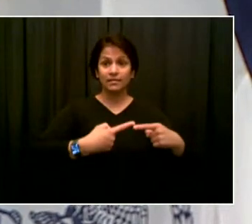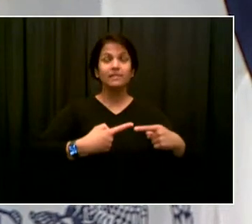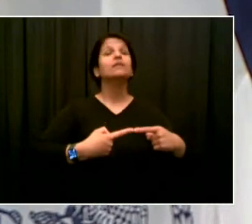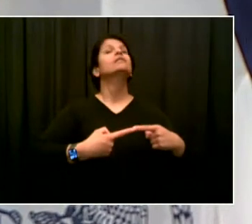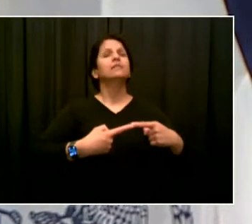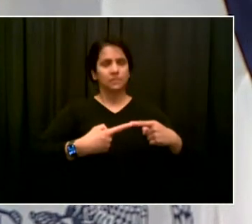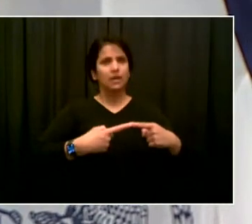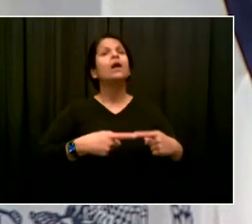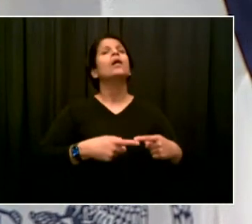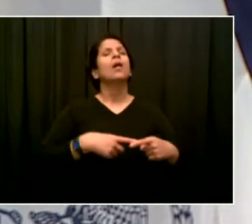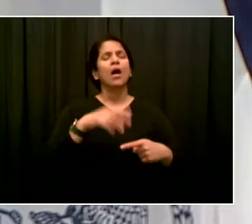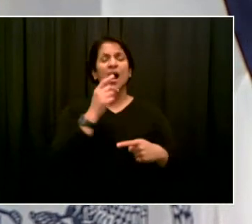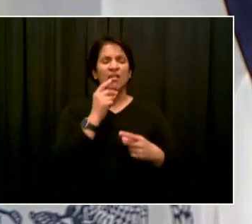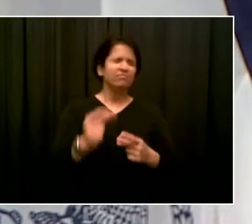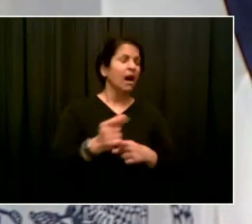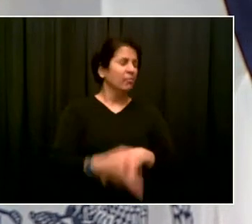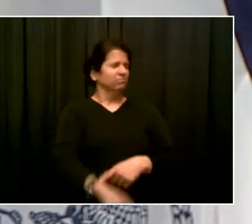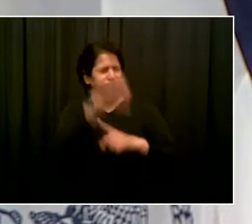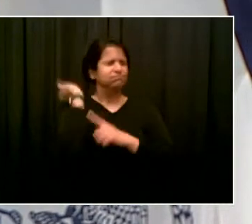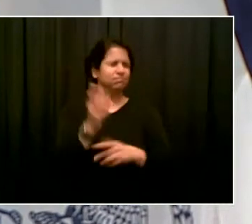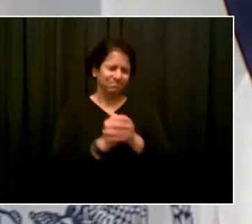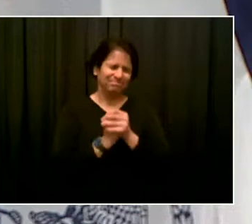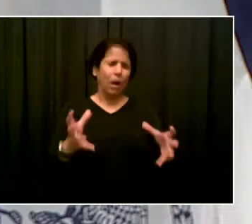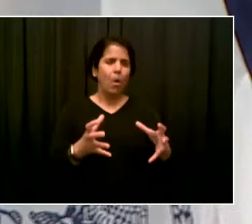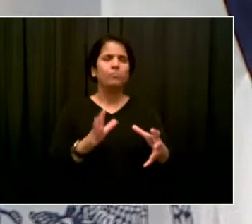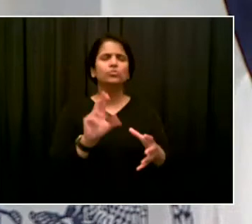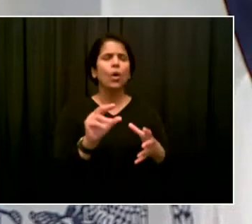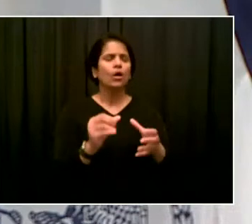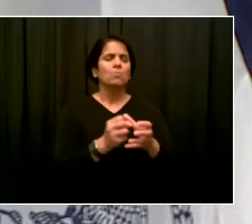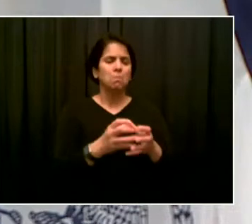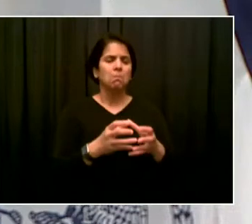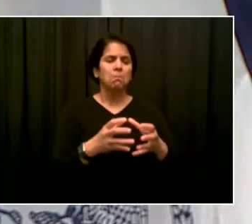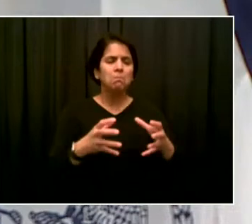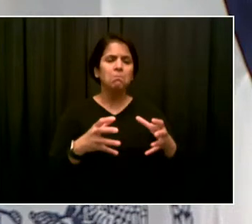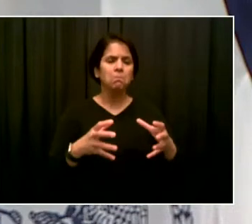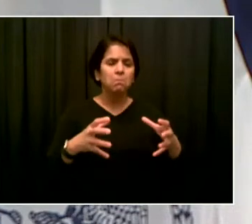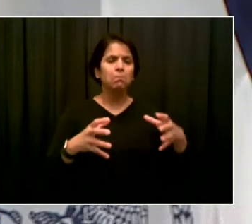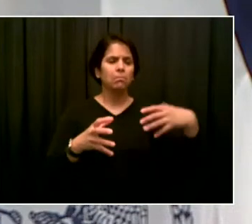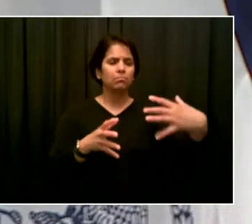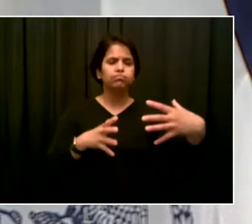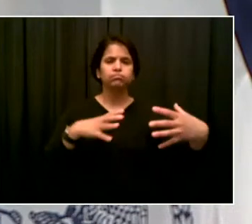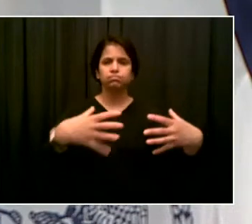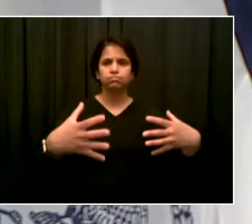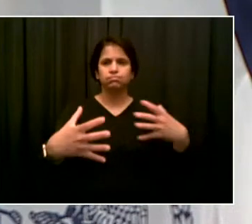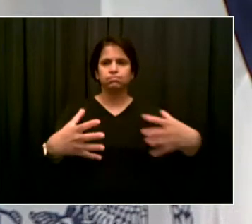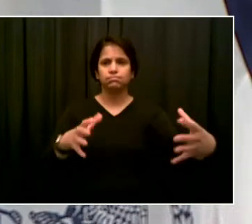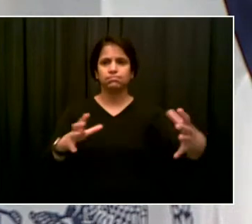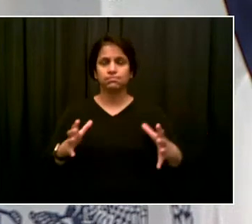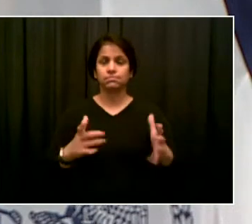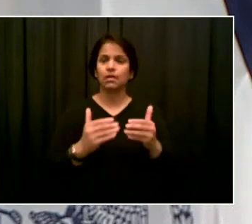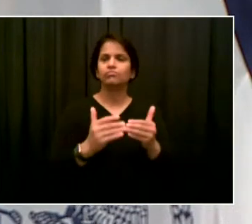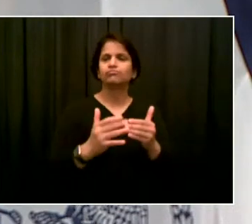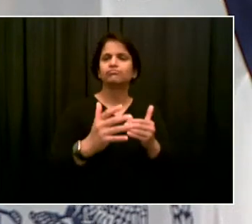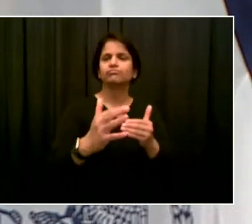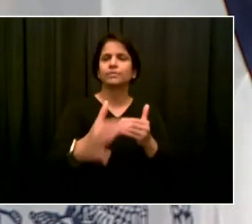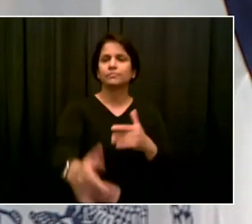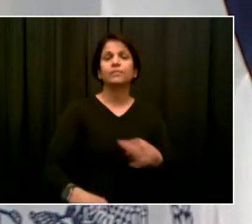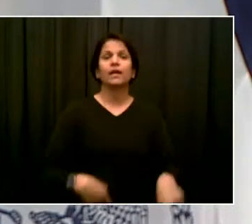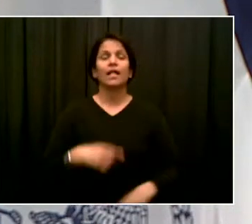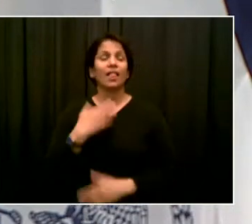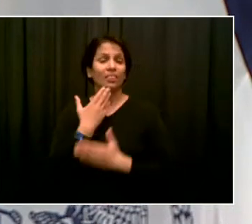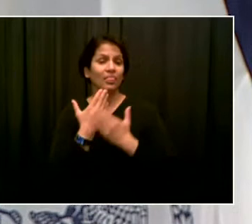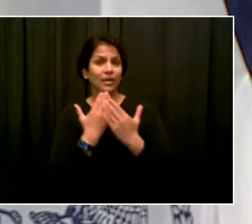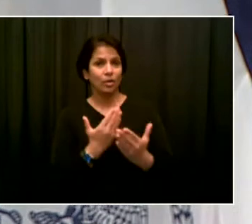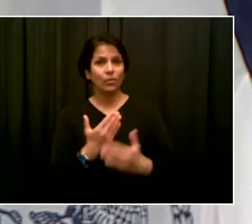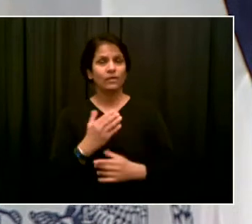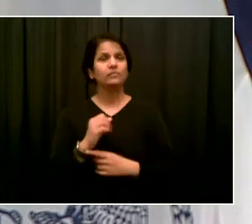I want to thank Susan Herman, the director of Thrive, who's done just immensely positive, detailed